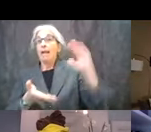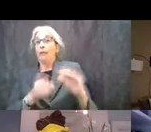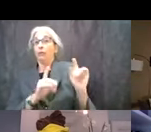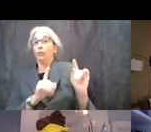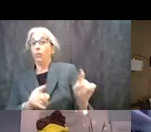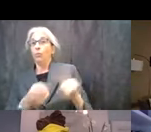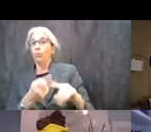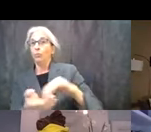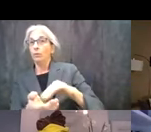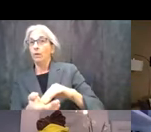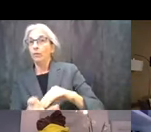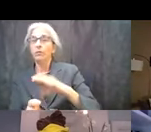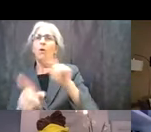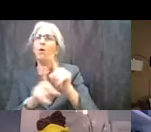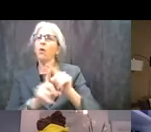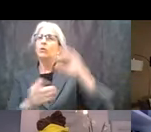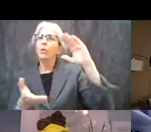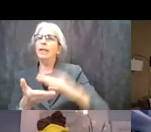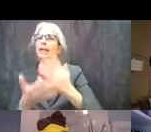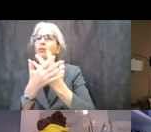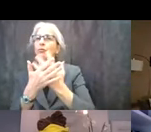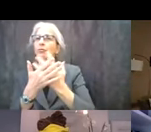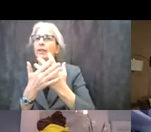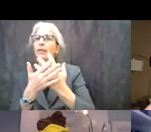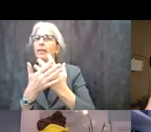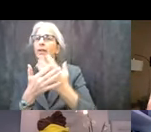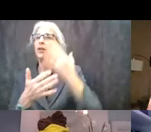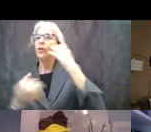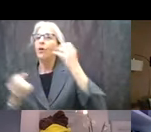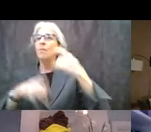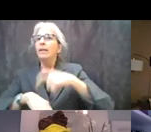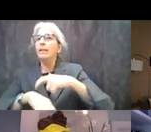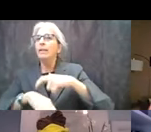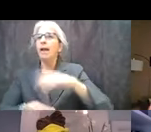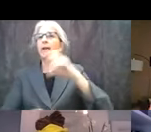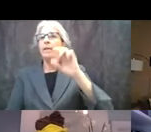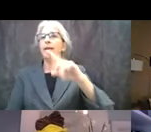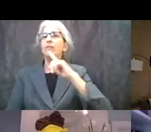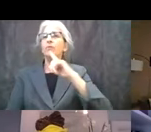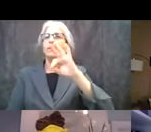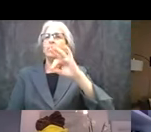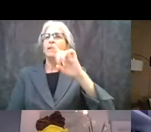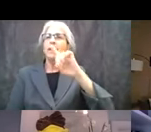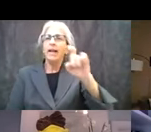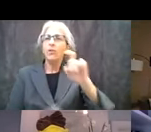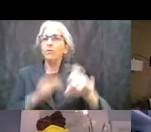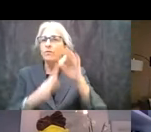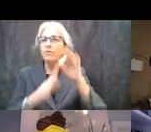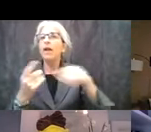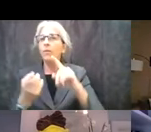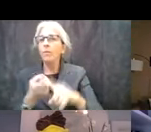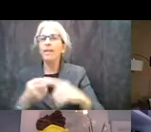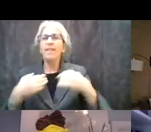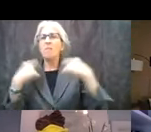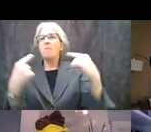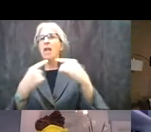the majority of cancers actually diagnosed when a patient has a new symptom. They have pain or they have a new lump and they go to their doctor and get it evaluated.